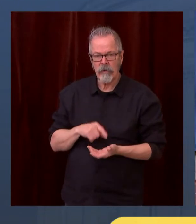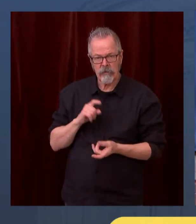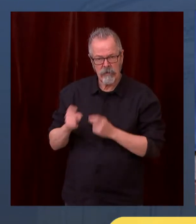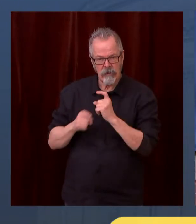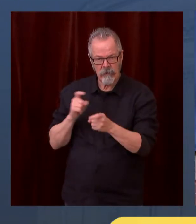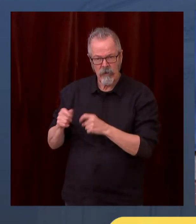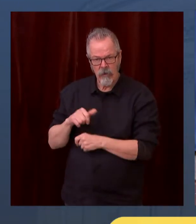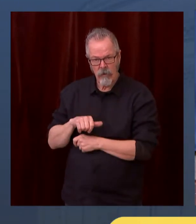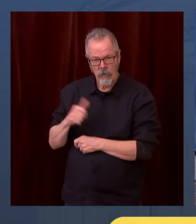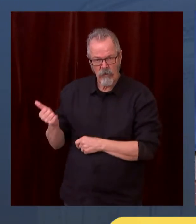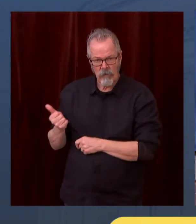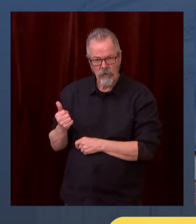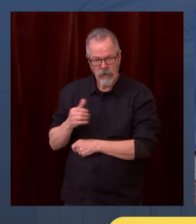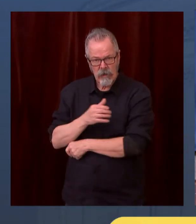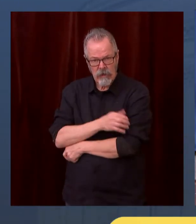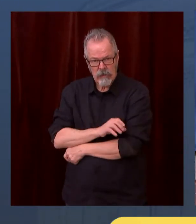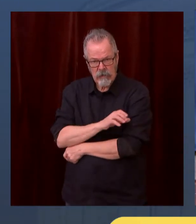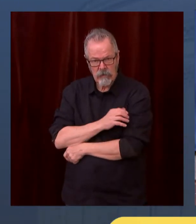county?